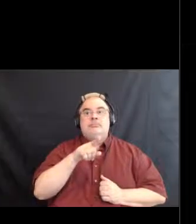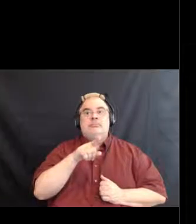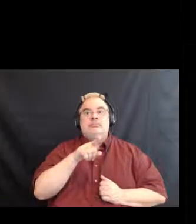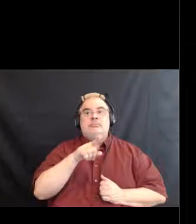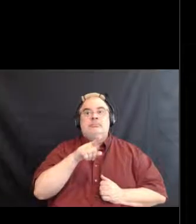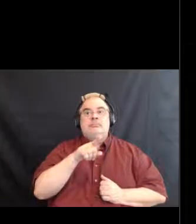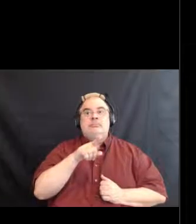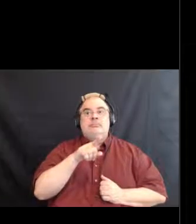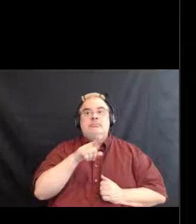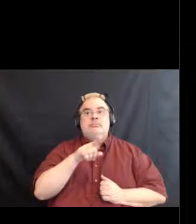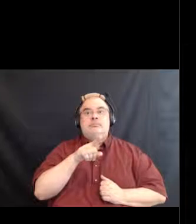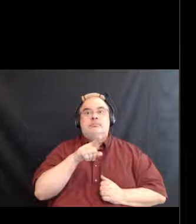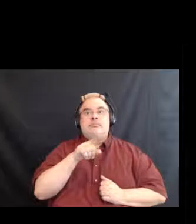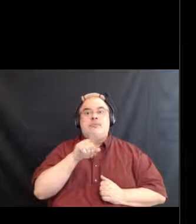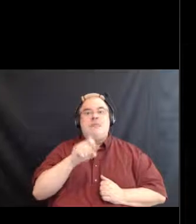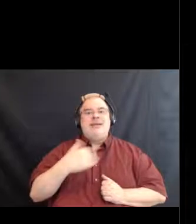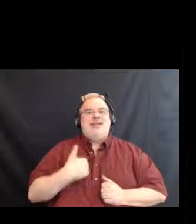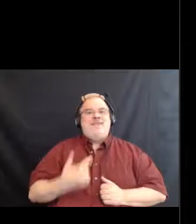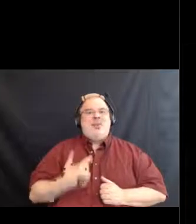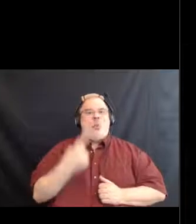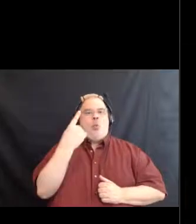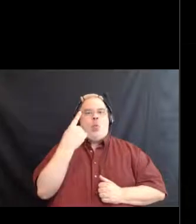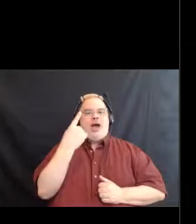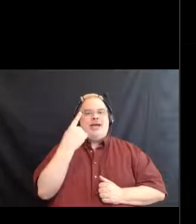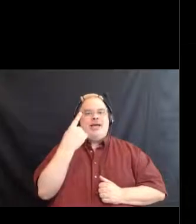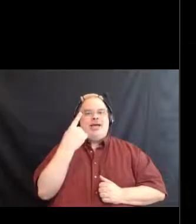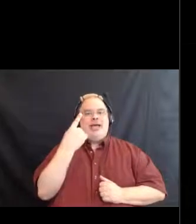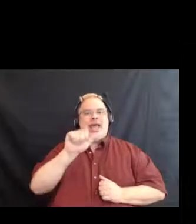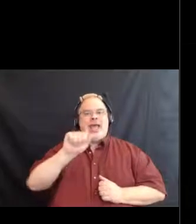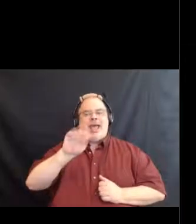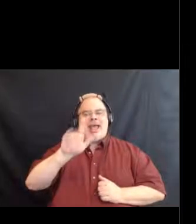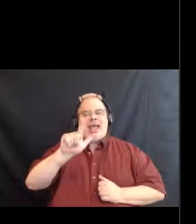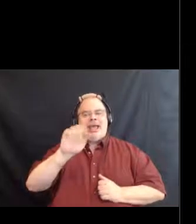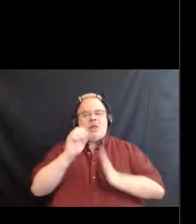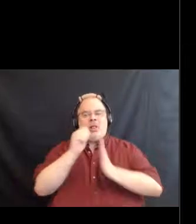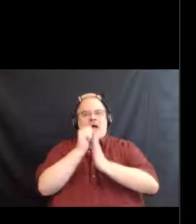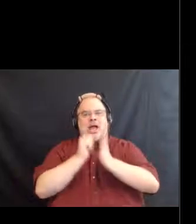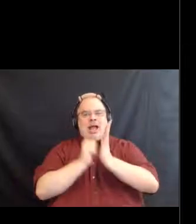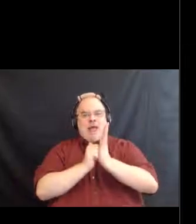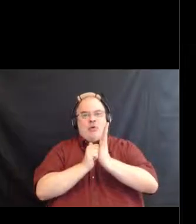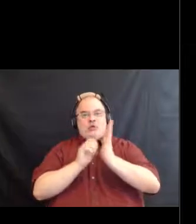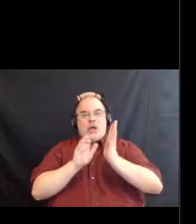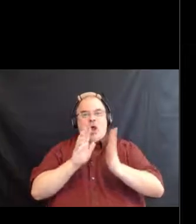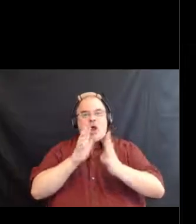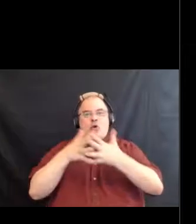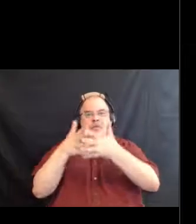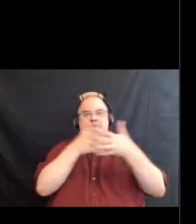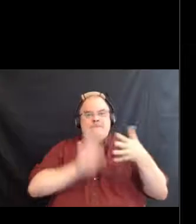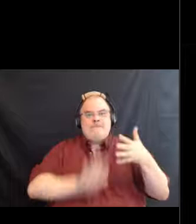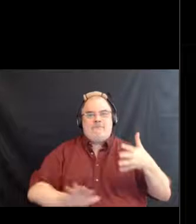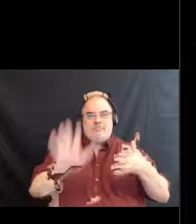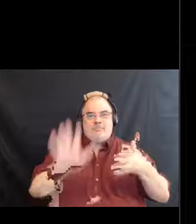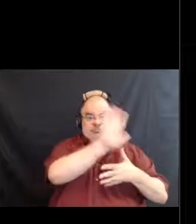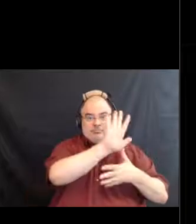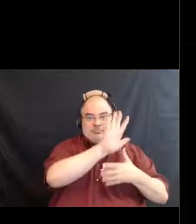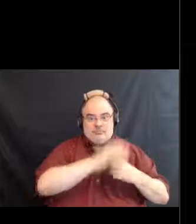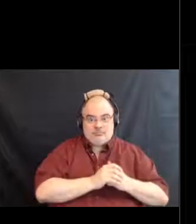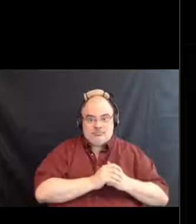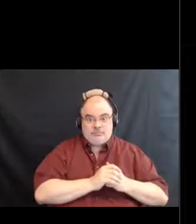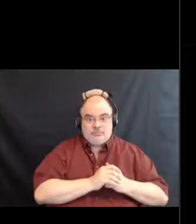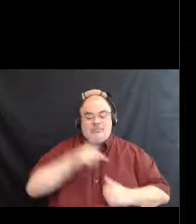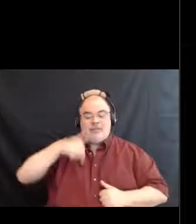can only have one ABLE account nationwide. Now, we have some specific requirements here in the state of Florida, and that's they have